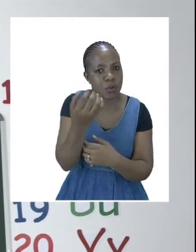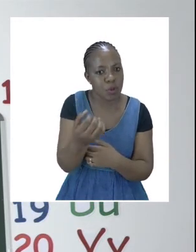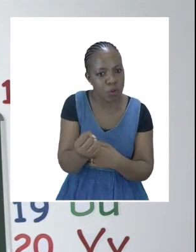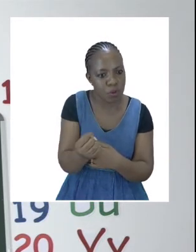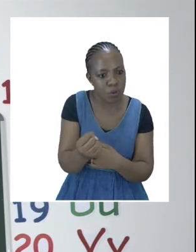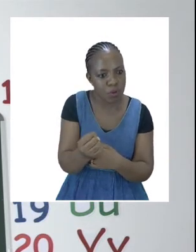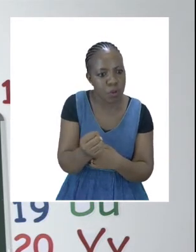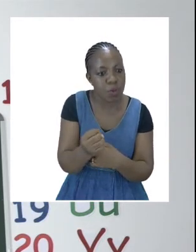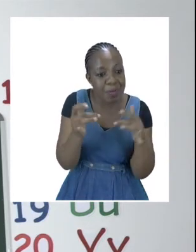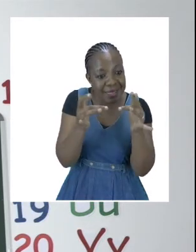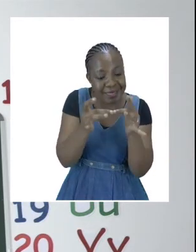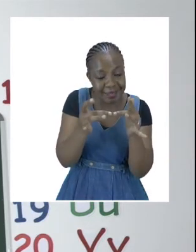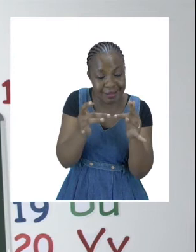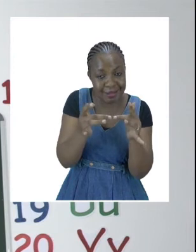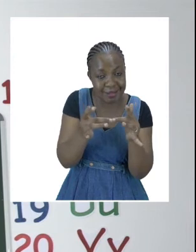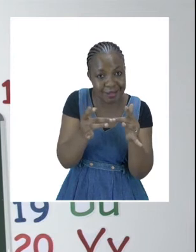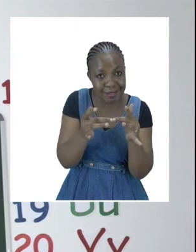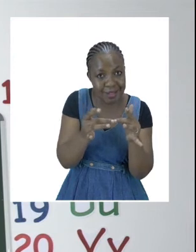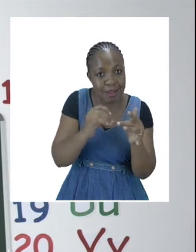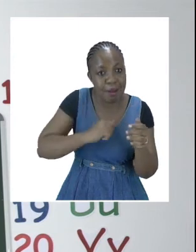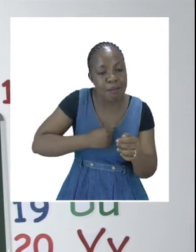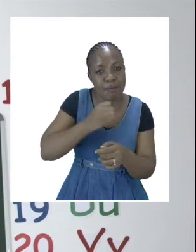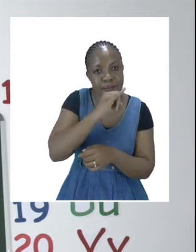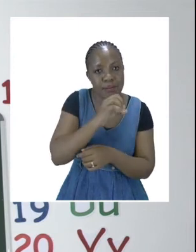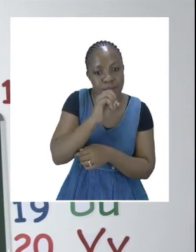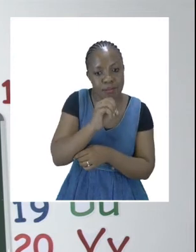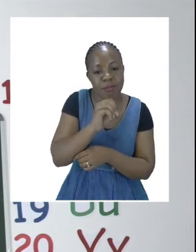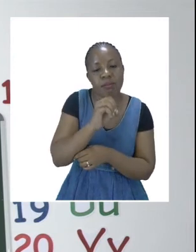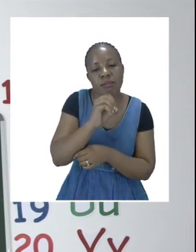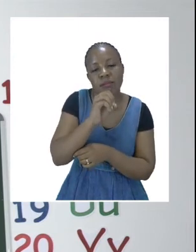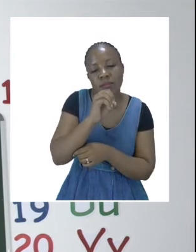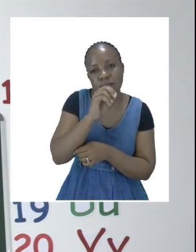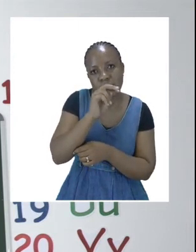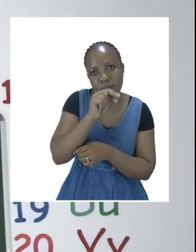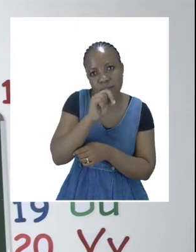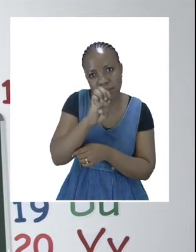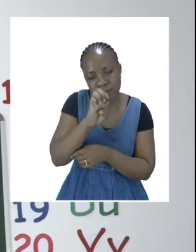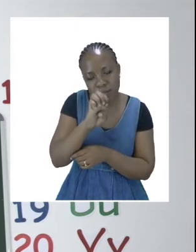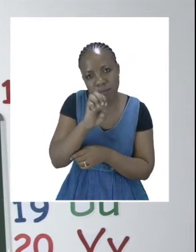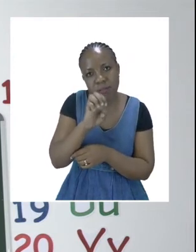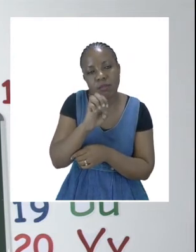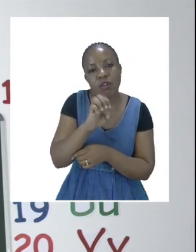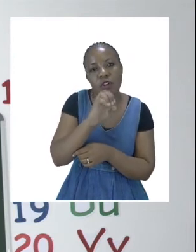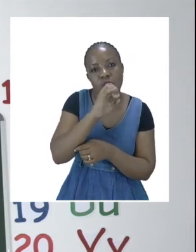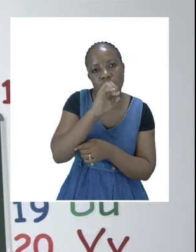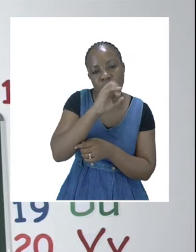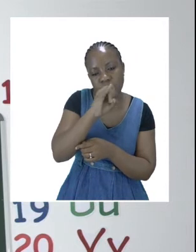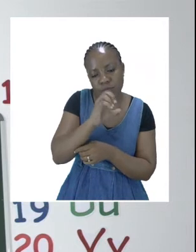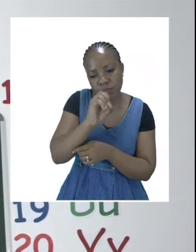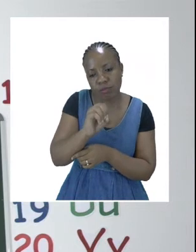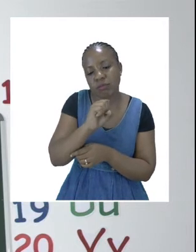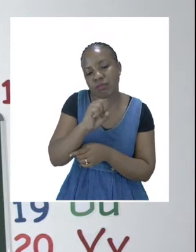our online platforms, MyZone and Zoshi Facebook pages, and in addition,